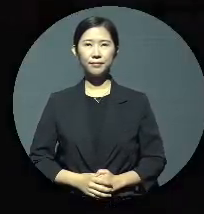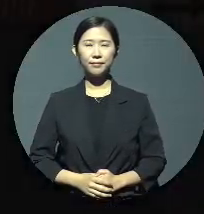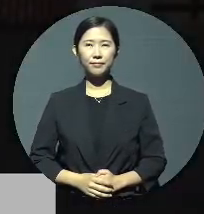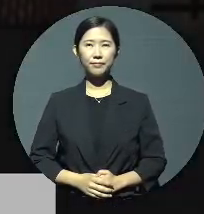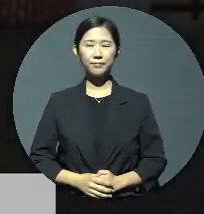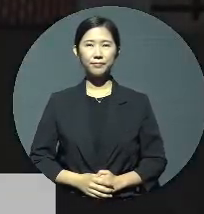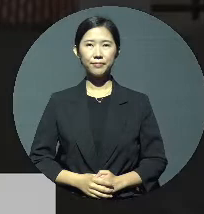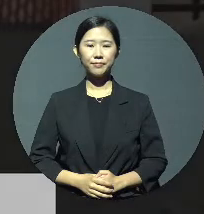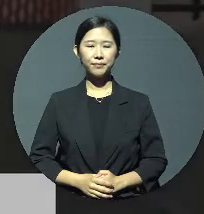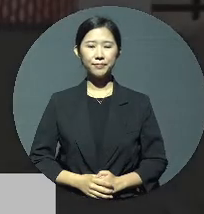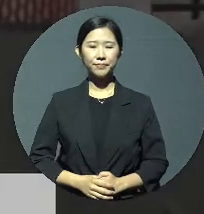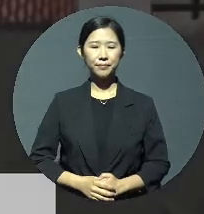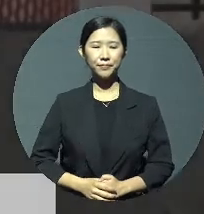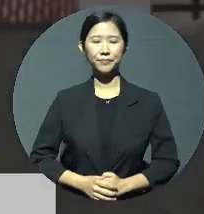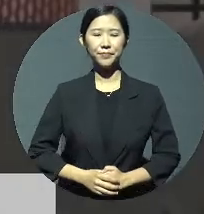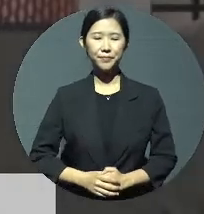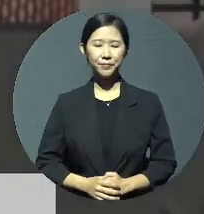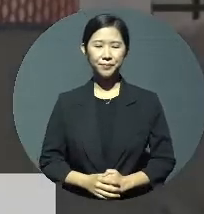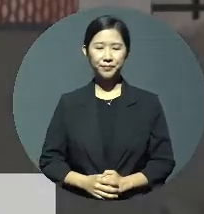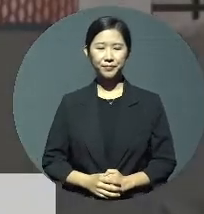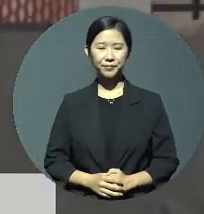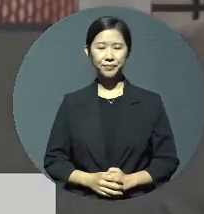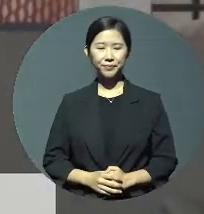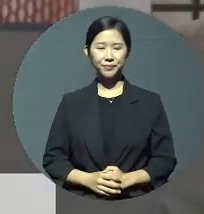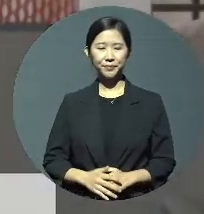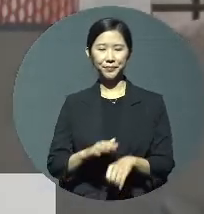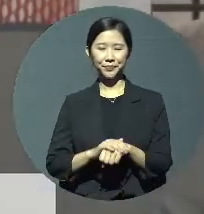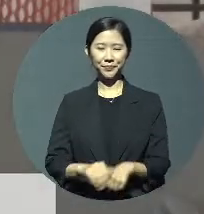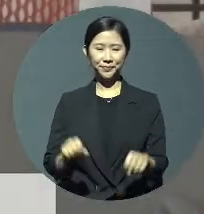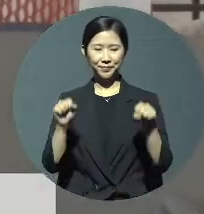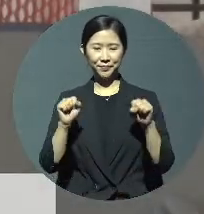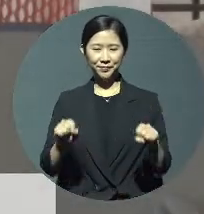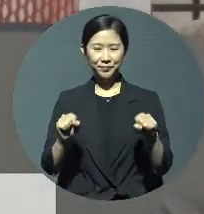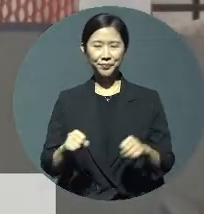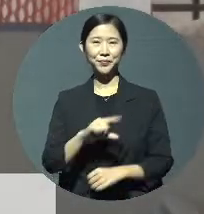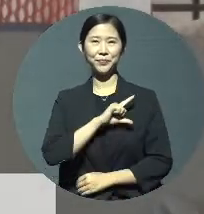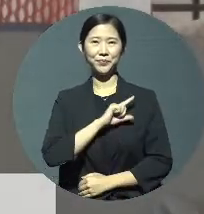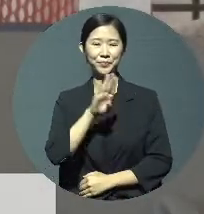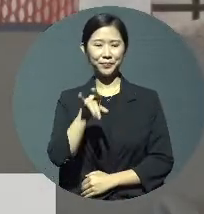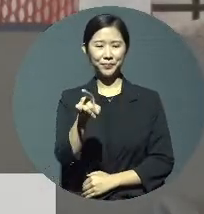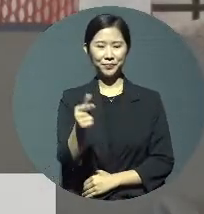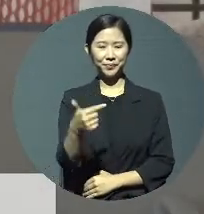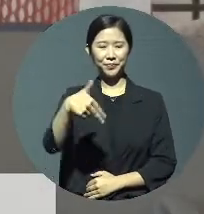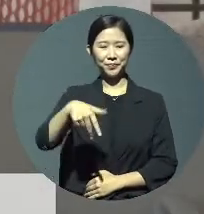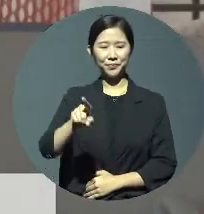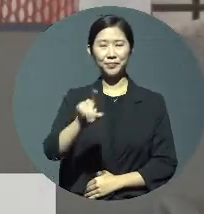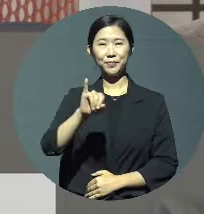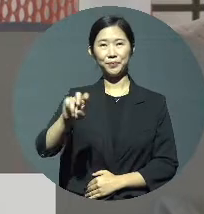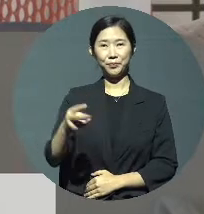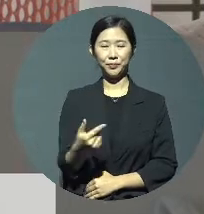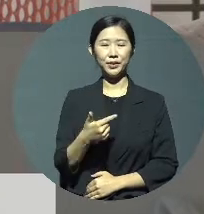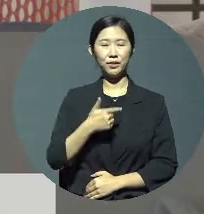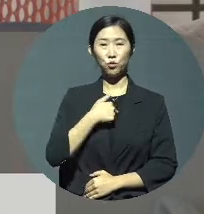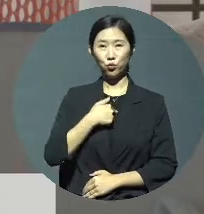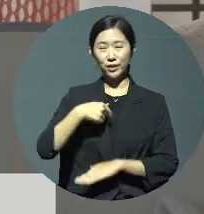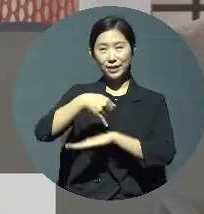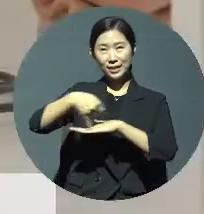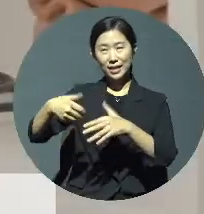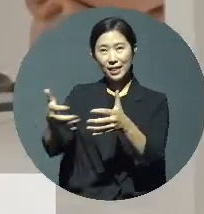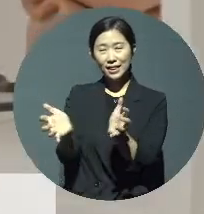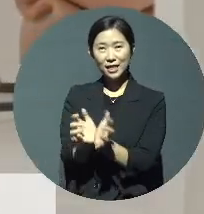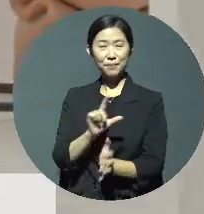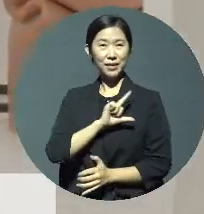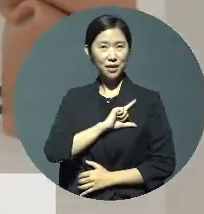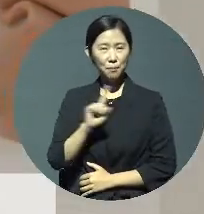My name is Benjamin Hubert. I'm the founder of Layer. Layer is a strategic design agency in East